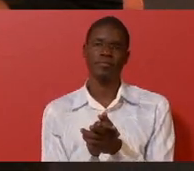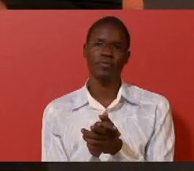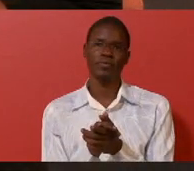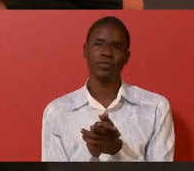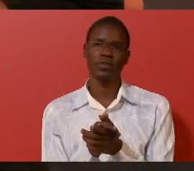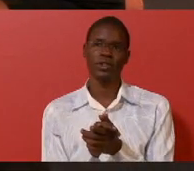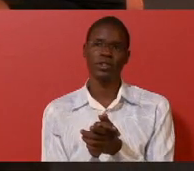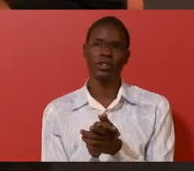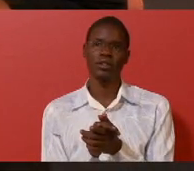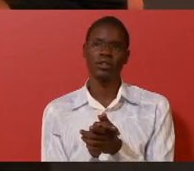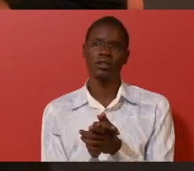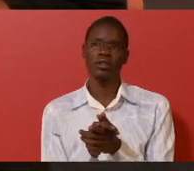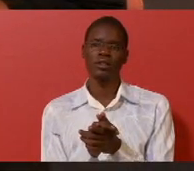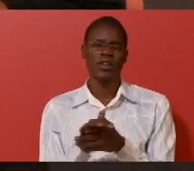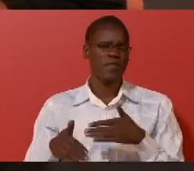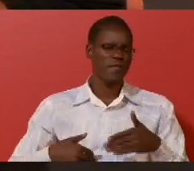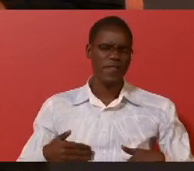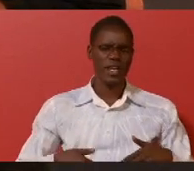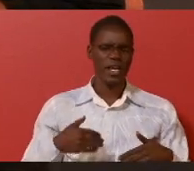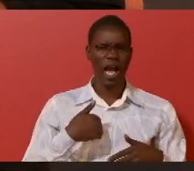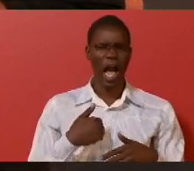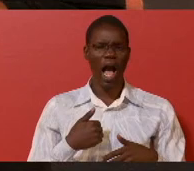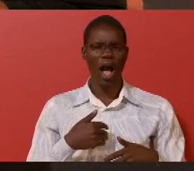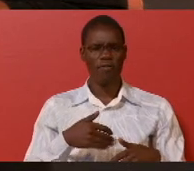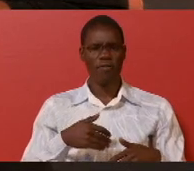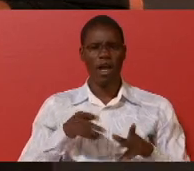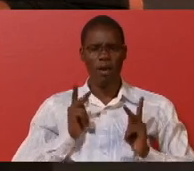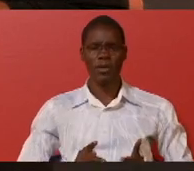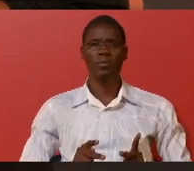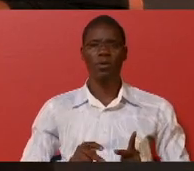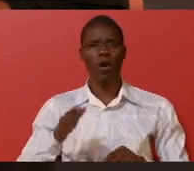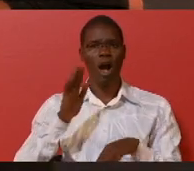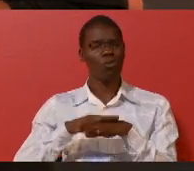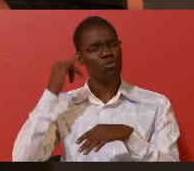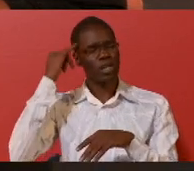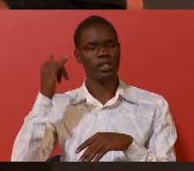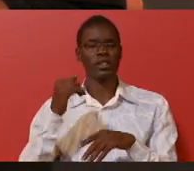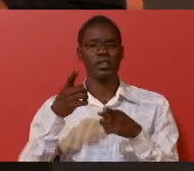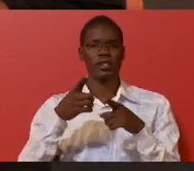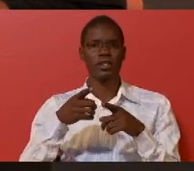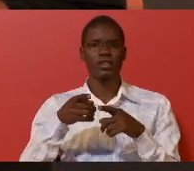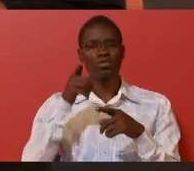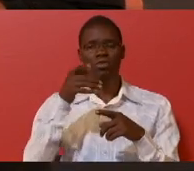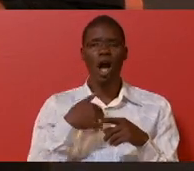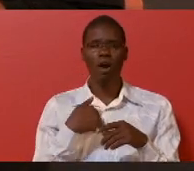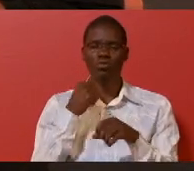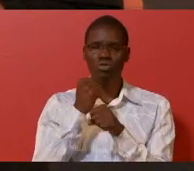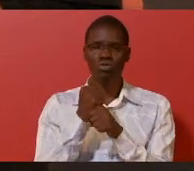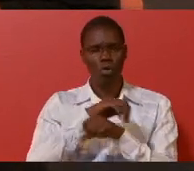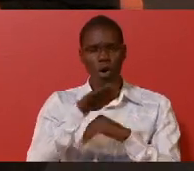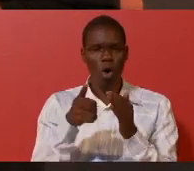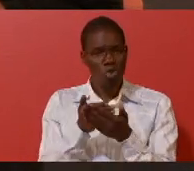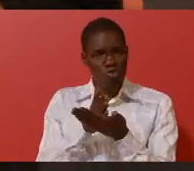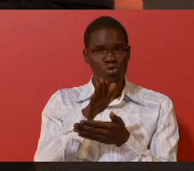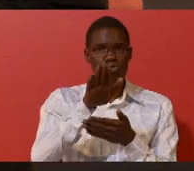filling the earth with people was a good idea. But now we're overpopulated. So don't feel that you have to do it all by